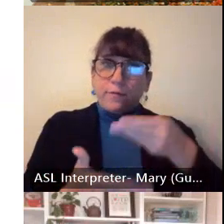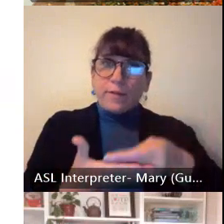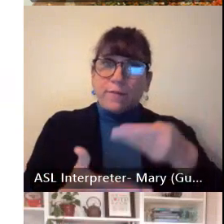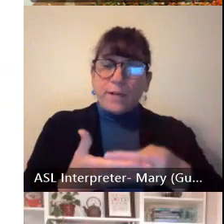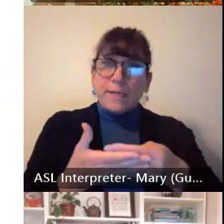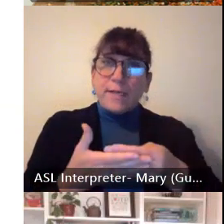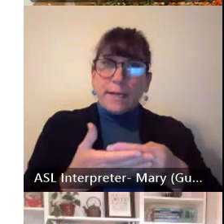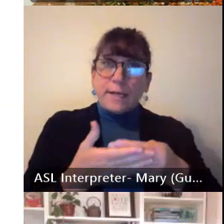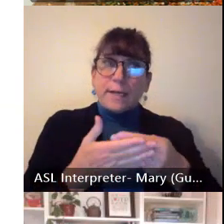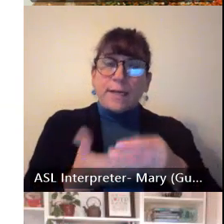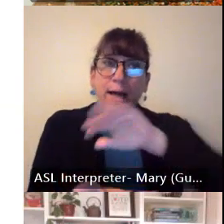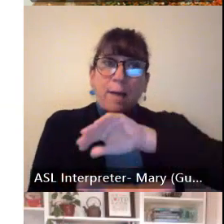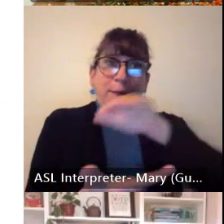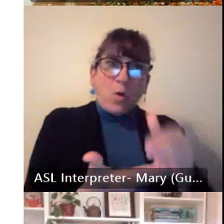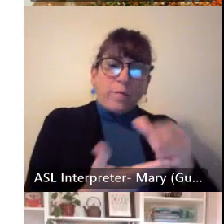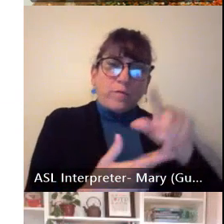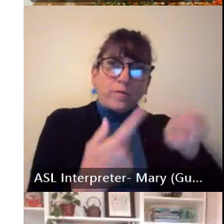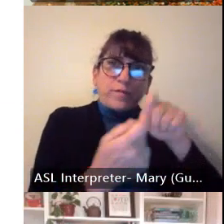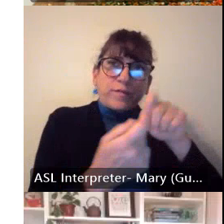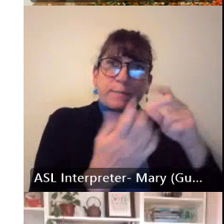for a particular program.